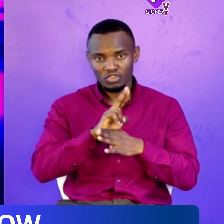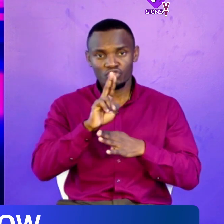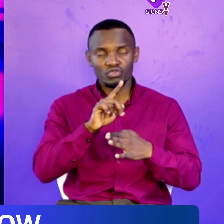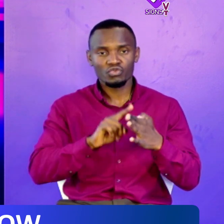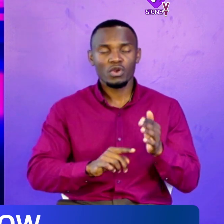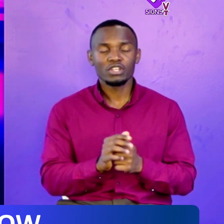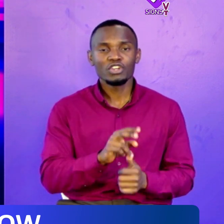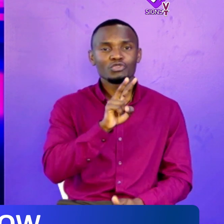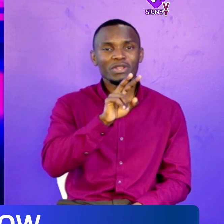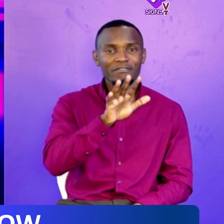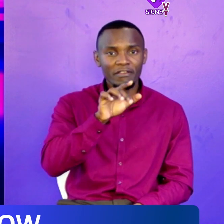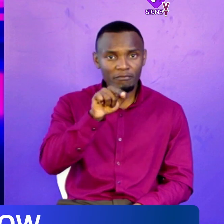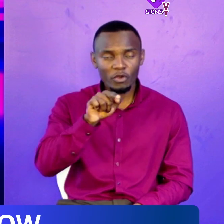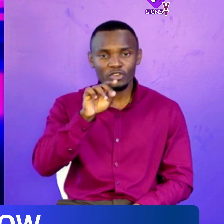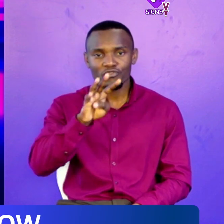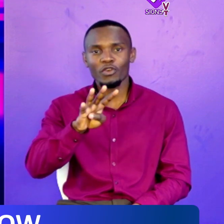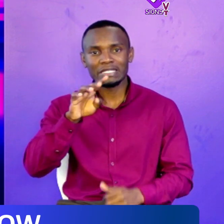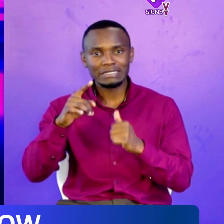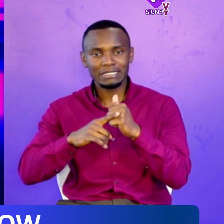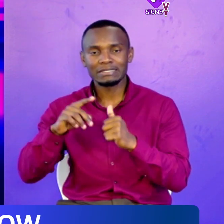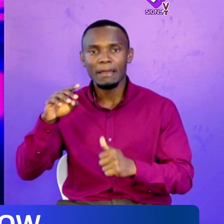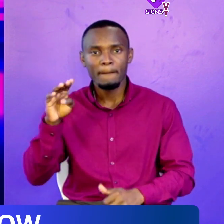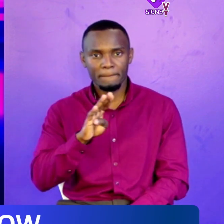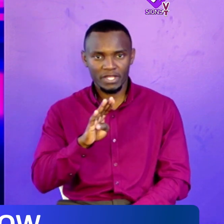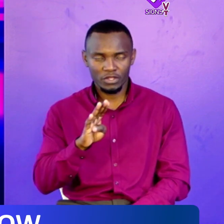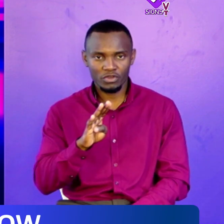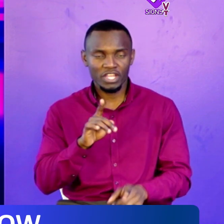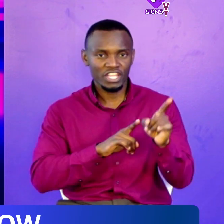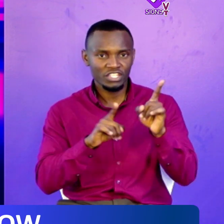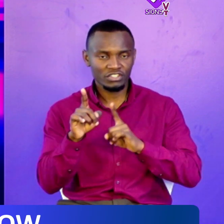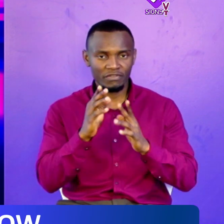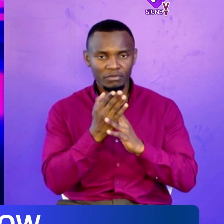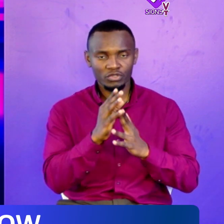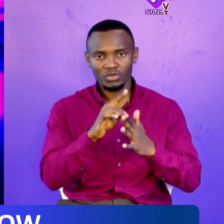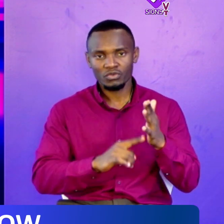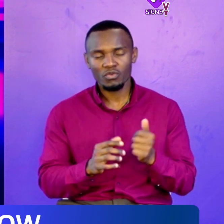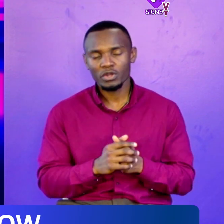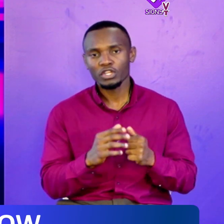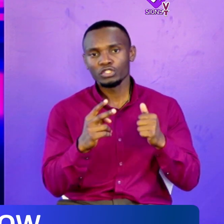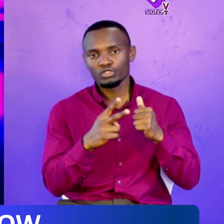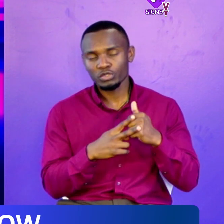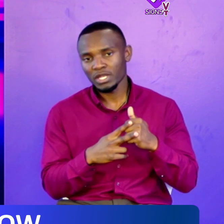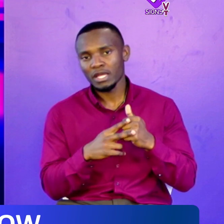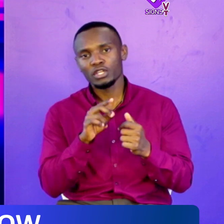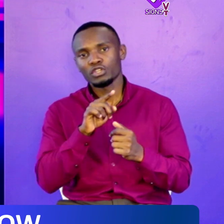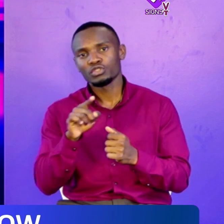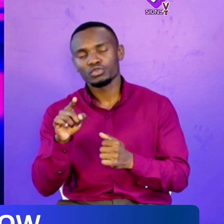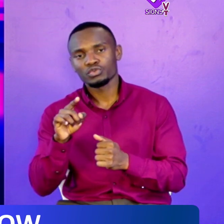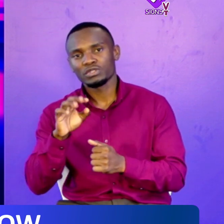25.46 billion on travel alone between the 1st of July 2024 to 30th June 2025. The amount is